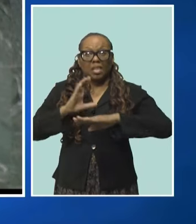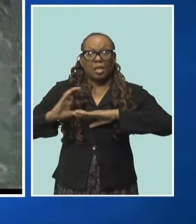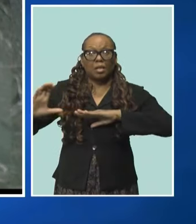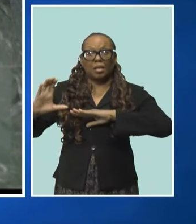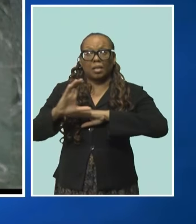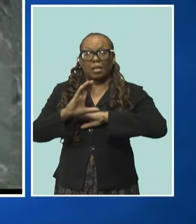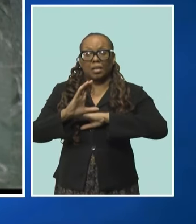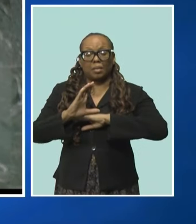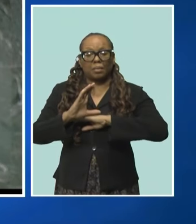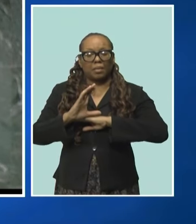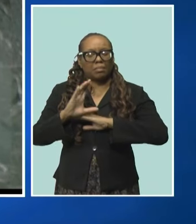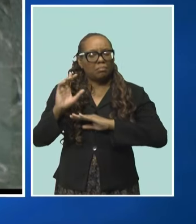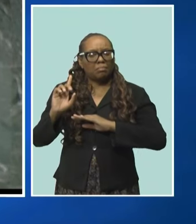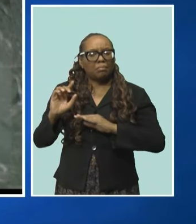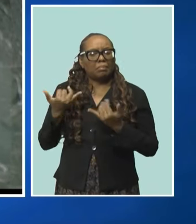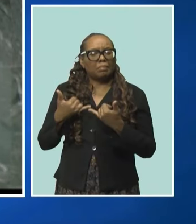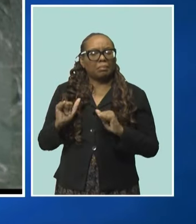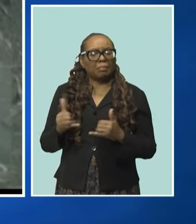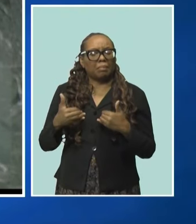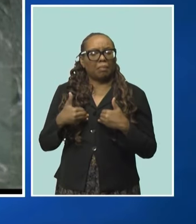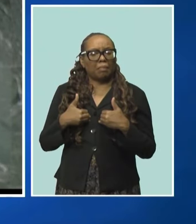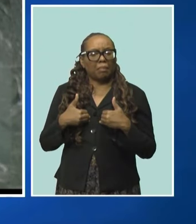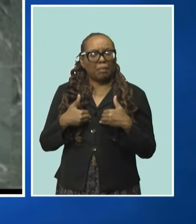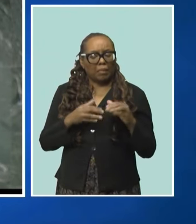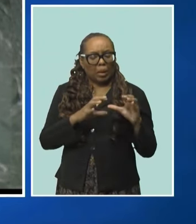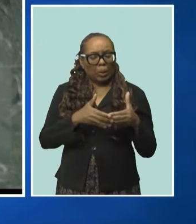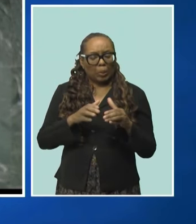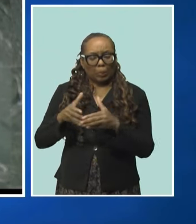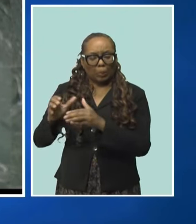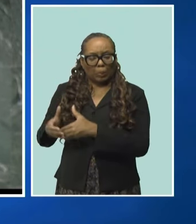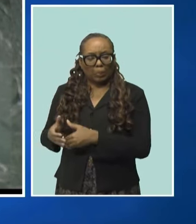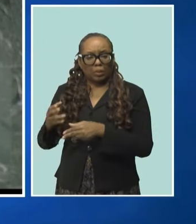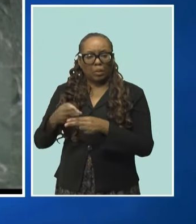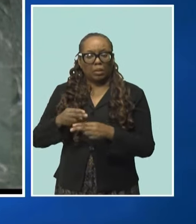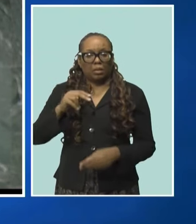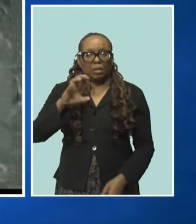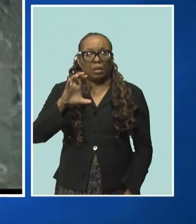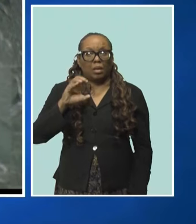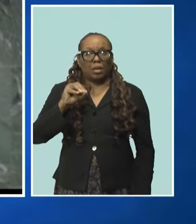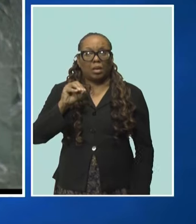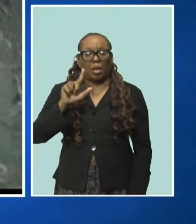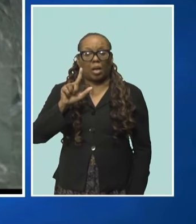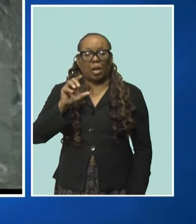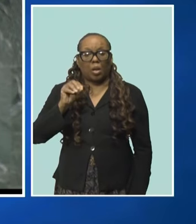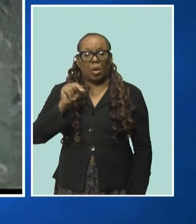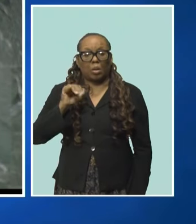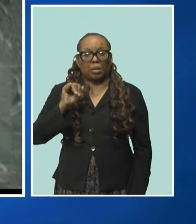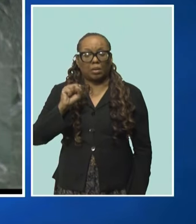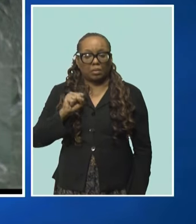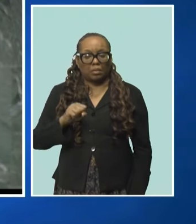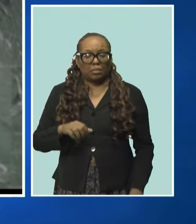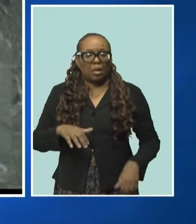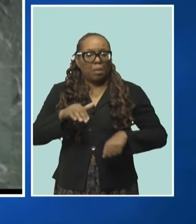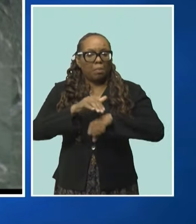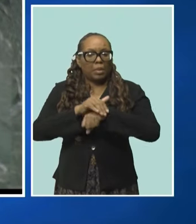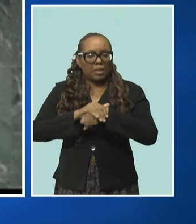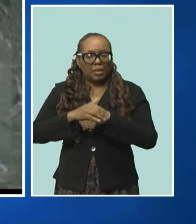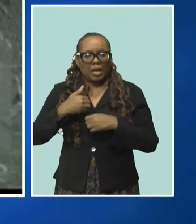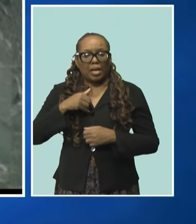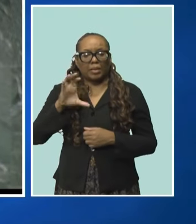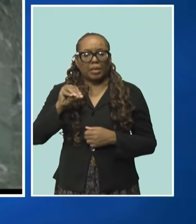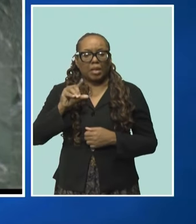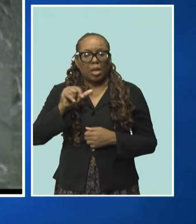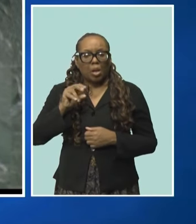still colonies. Many of the islands of the Caribbean are still colonies. Britain has colonies. France